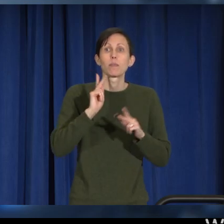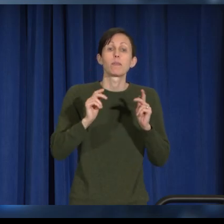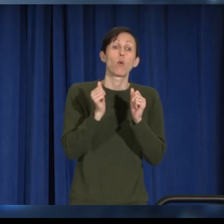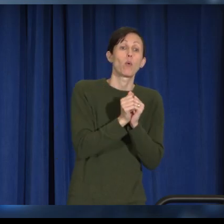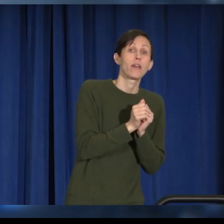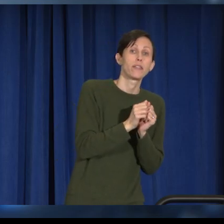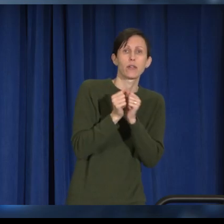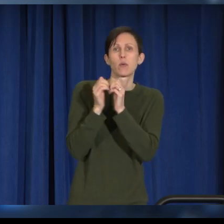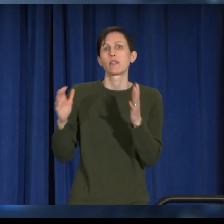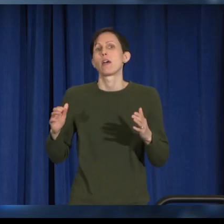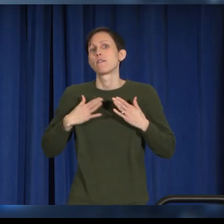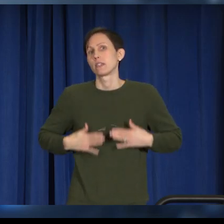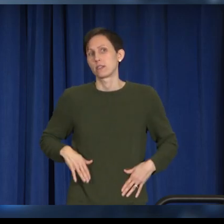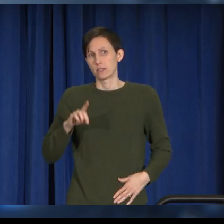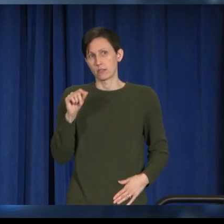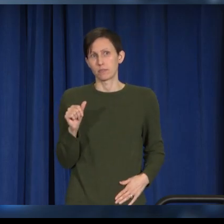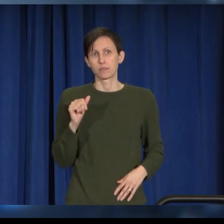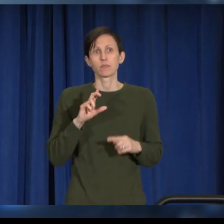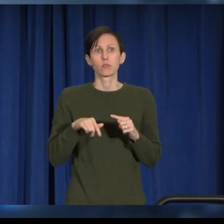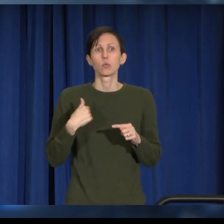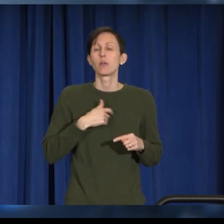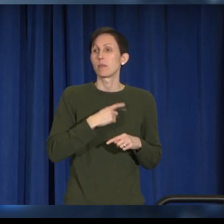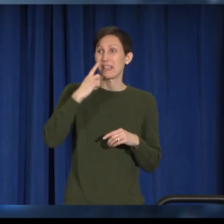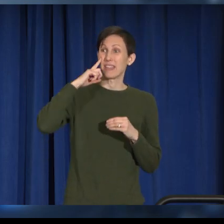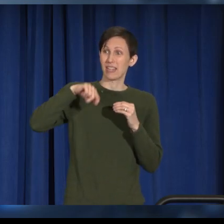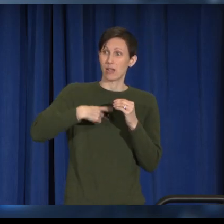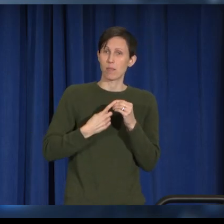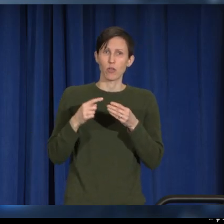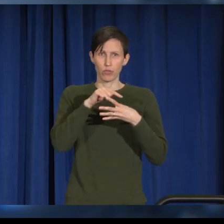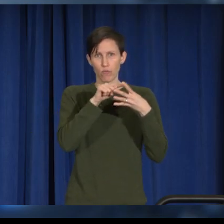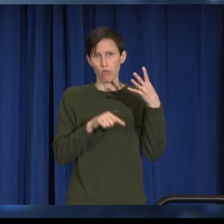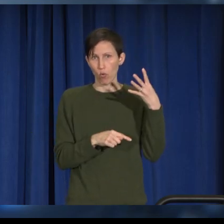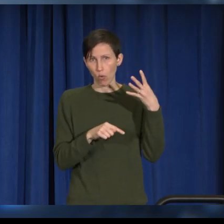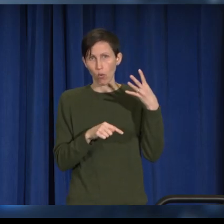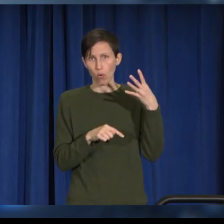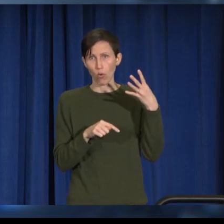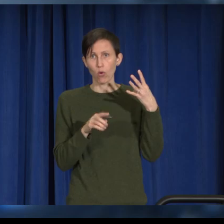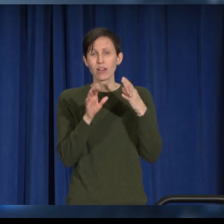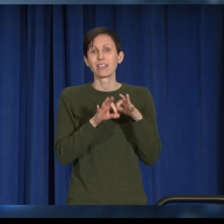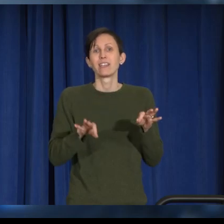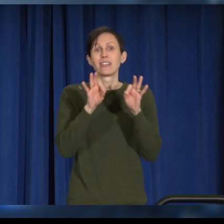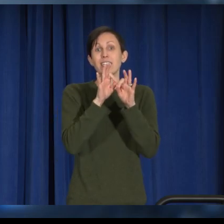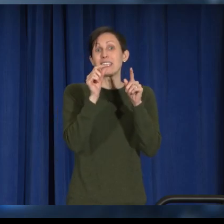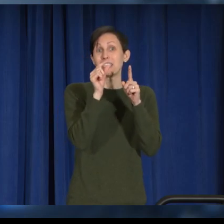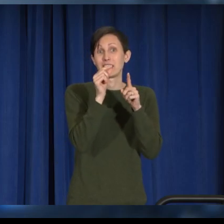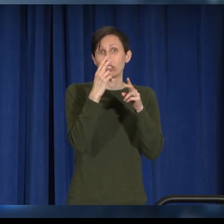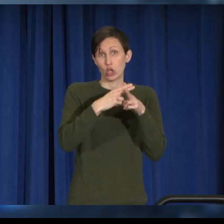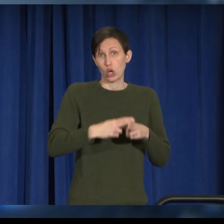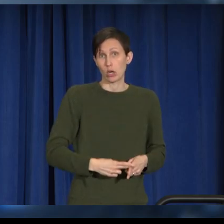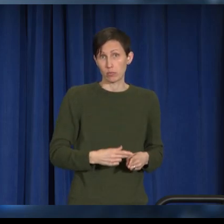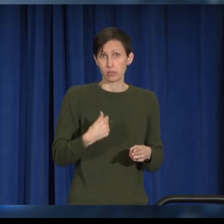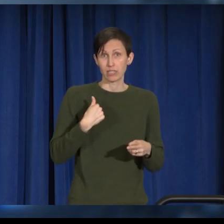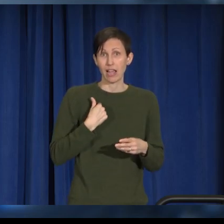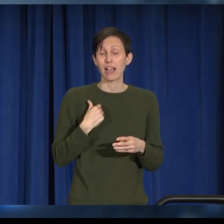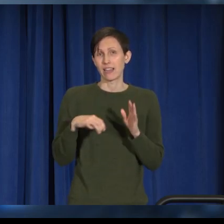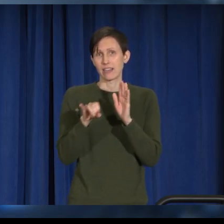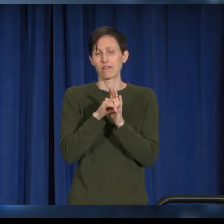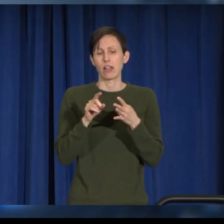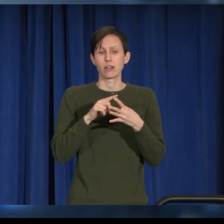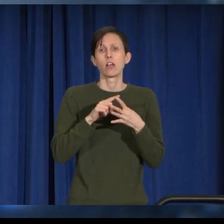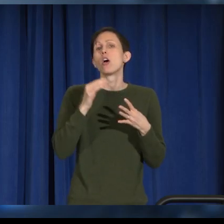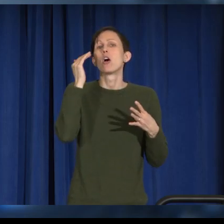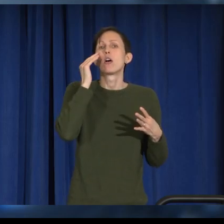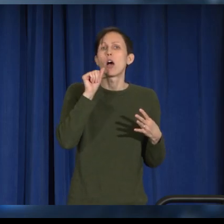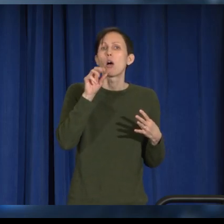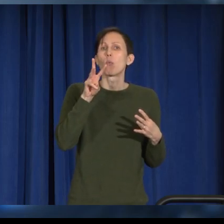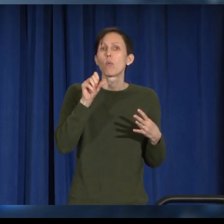physical disabilities. So when we think about those 4 key terms that I identified, awareness, not a lot of